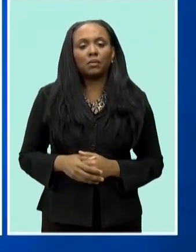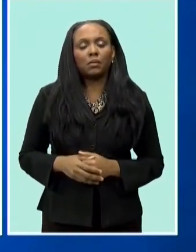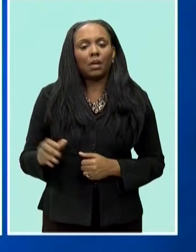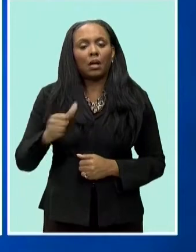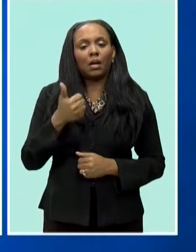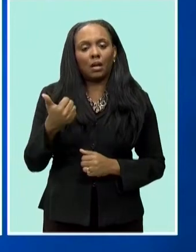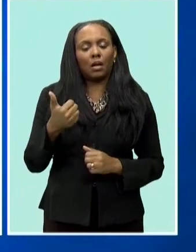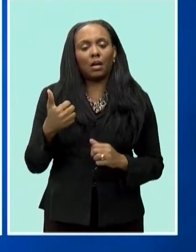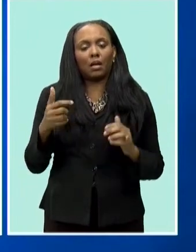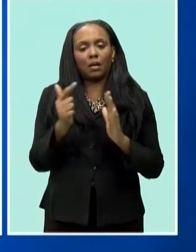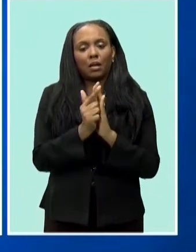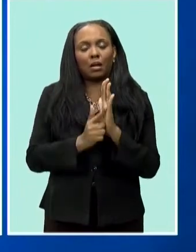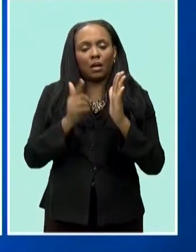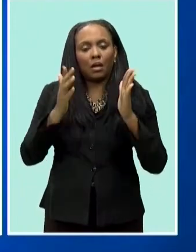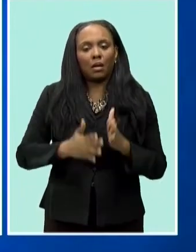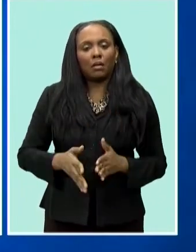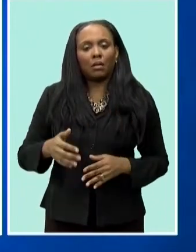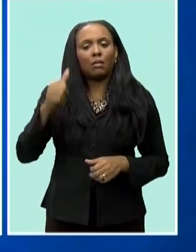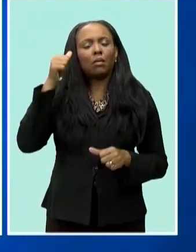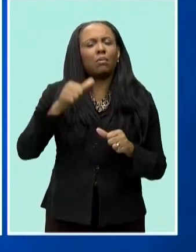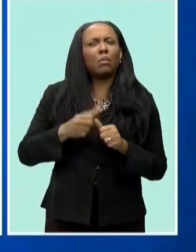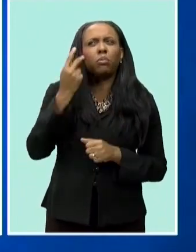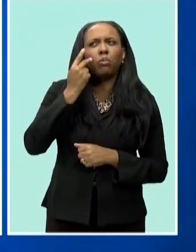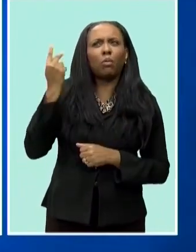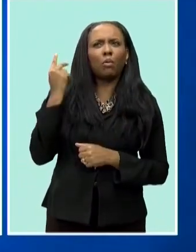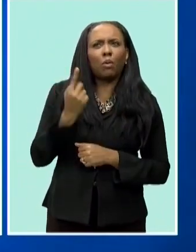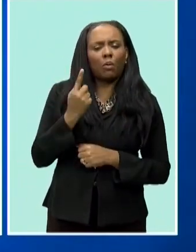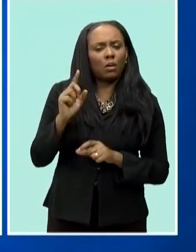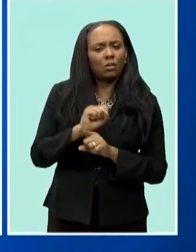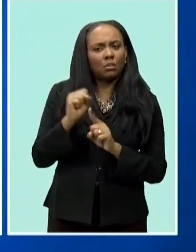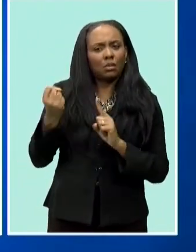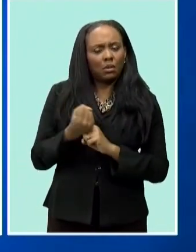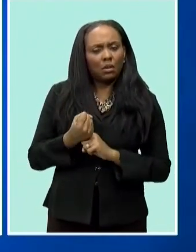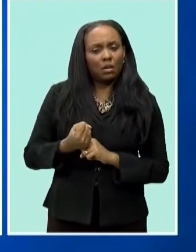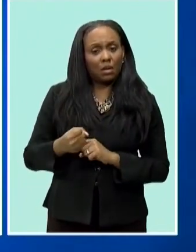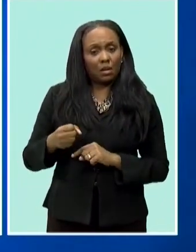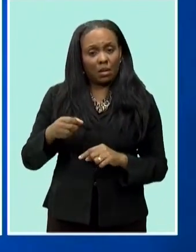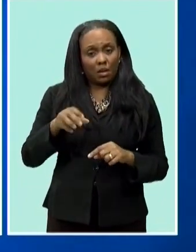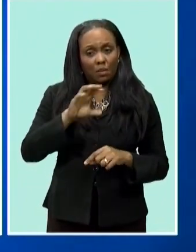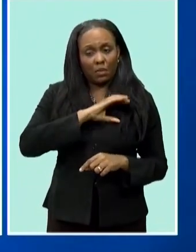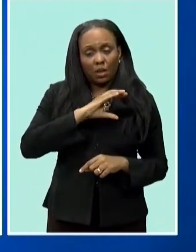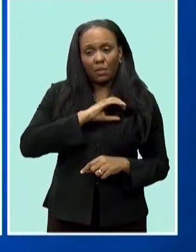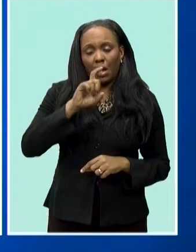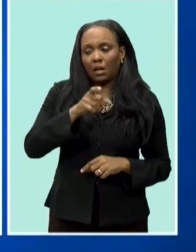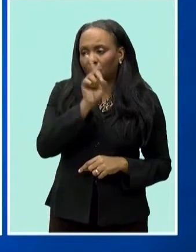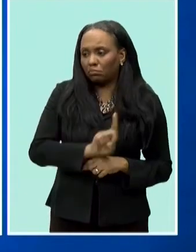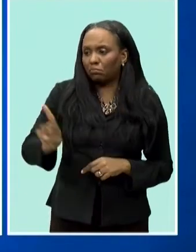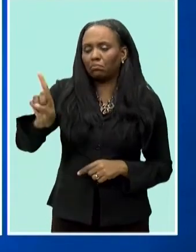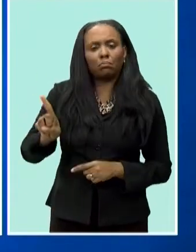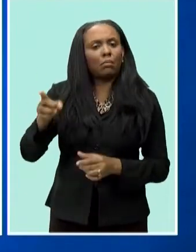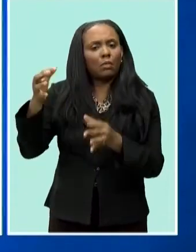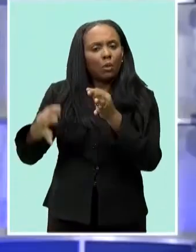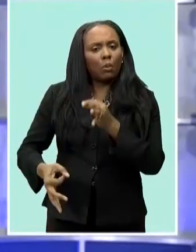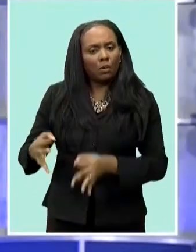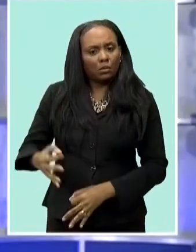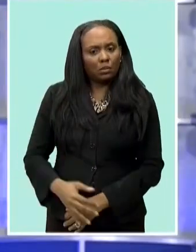K.D. Knight recounted one instance from memory in which a policeman was placed before the courts for the